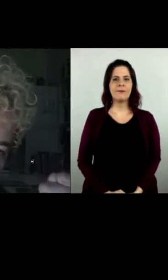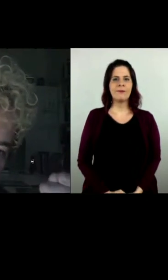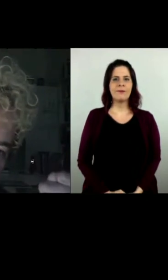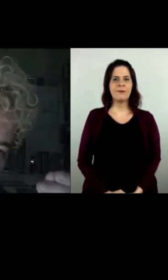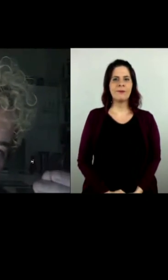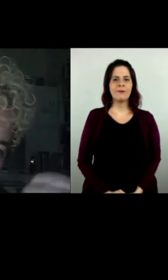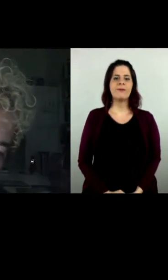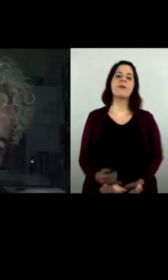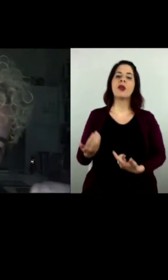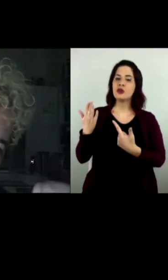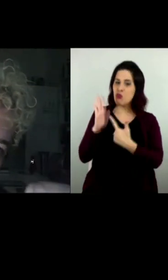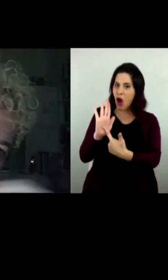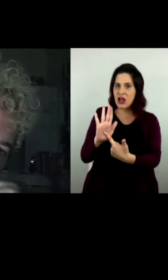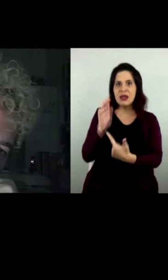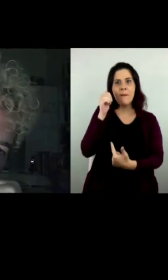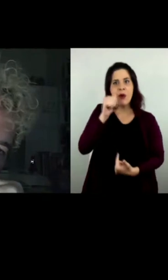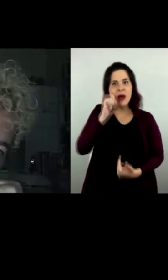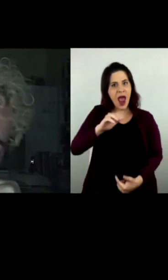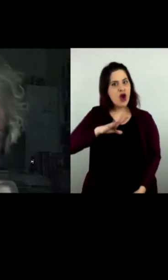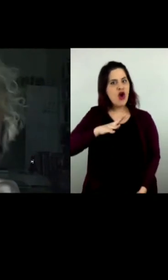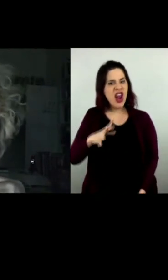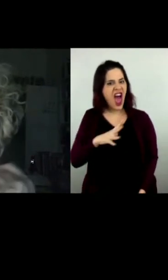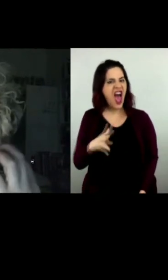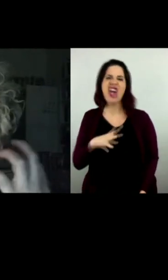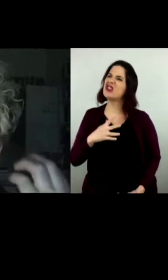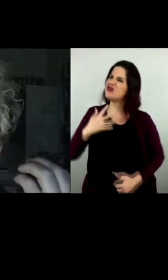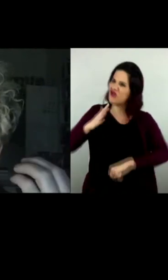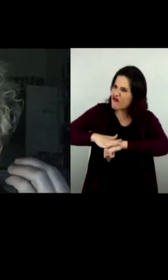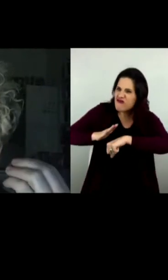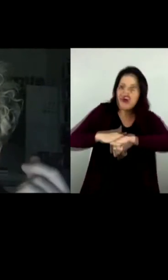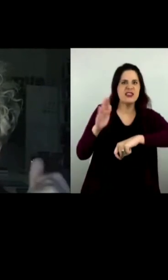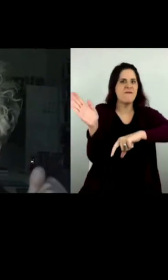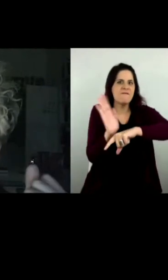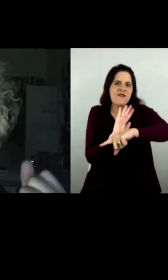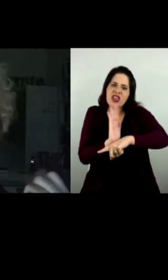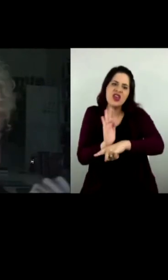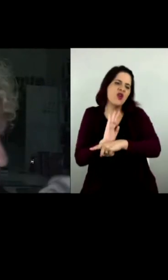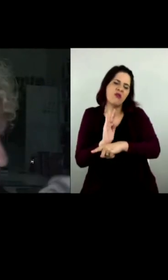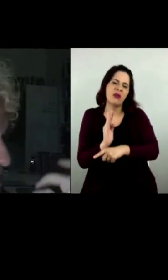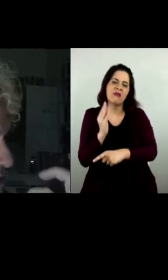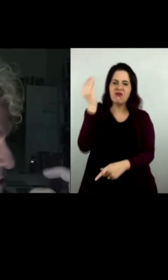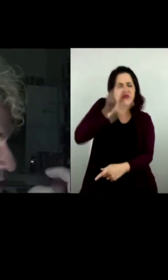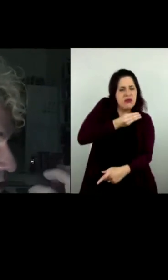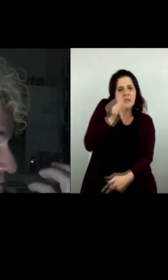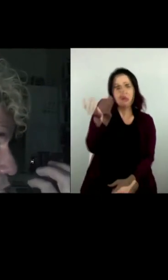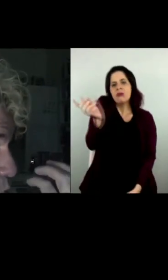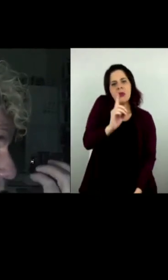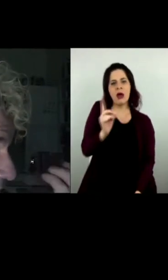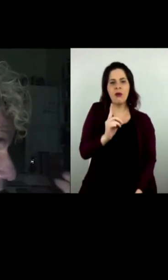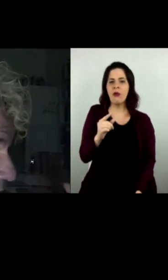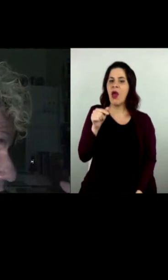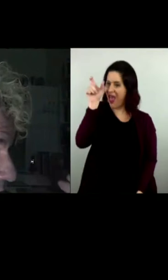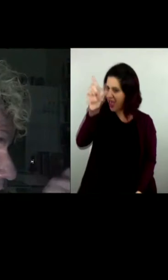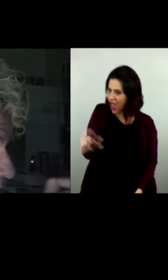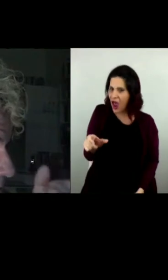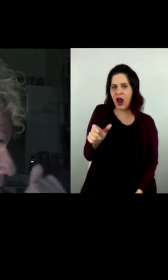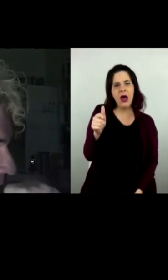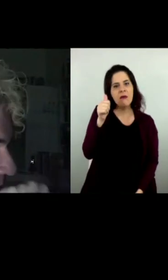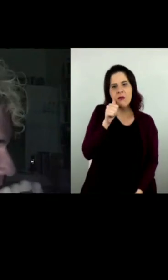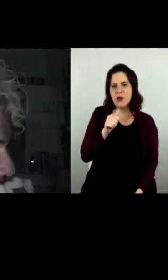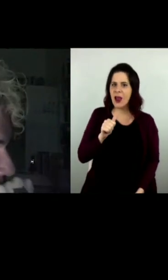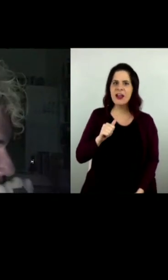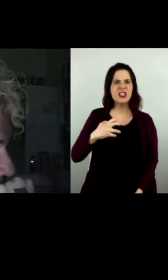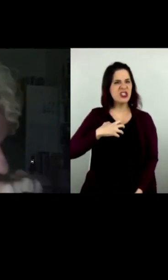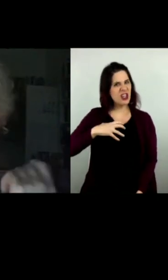of openness, her films were still banned. And I'm really attracted to the kind of wild,